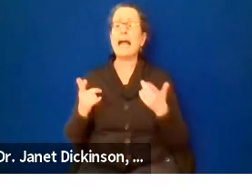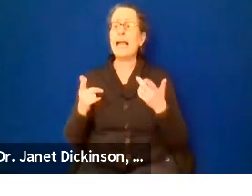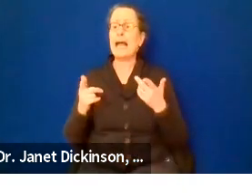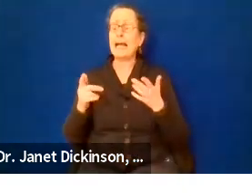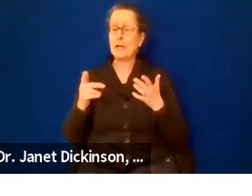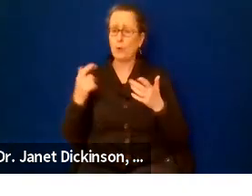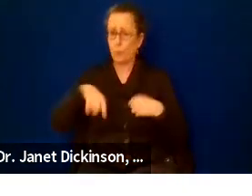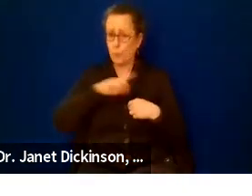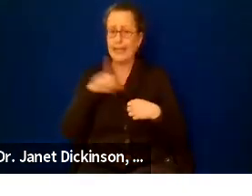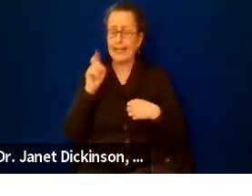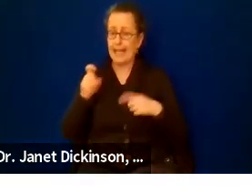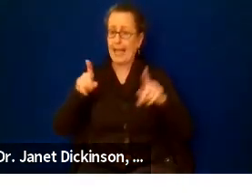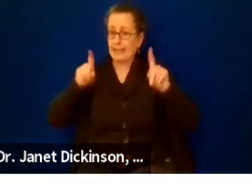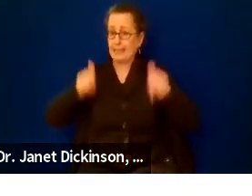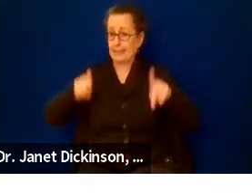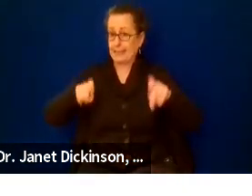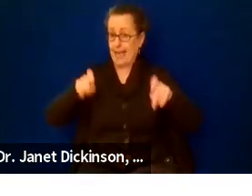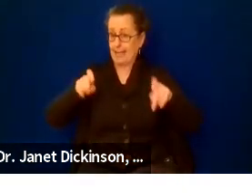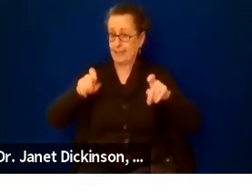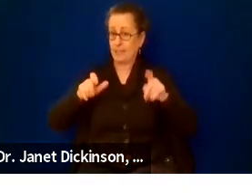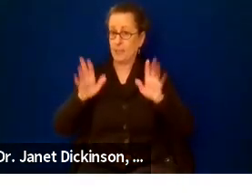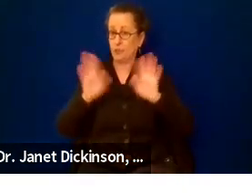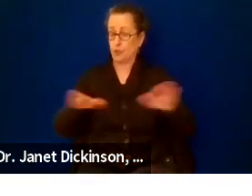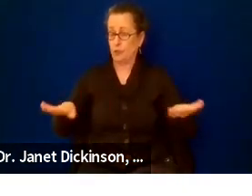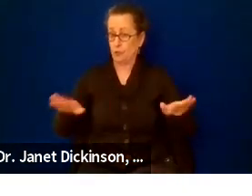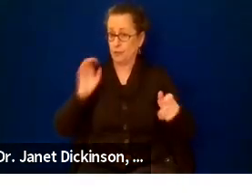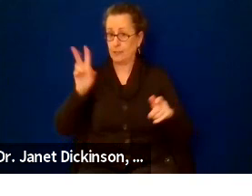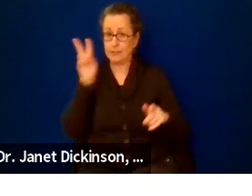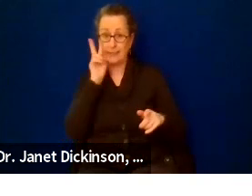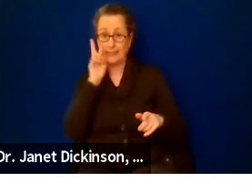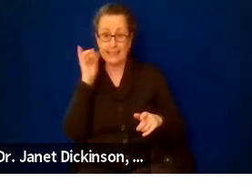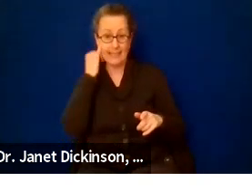for prevalence of COVID in the environment. So each